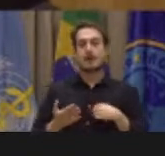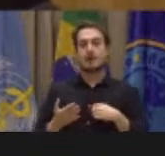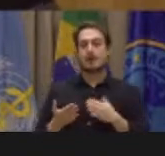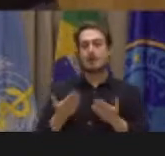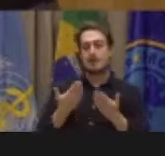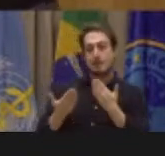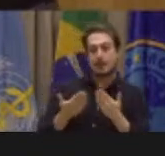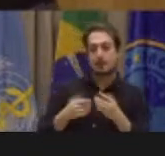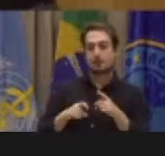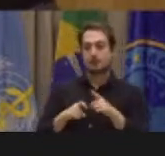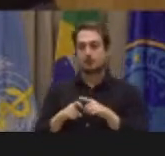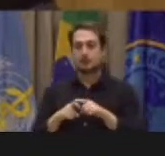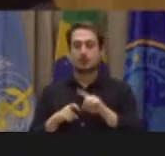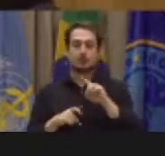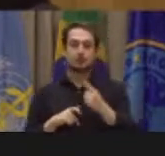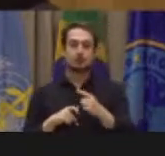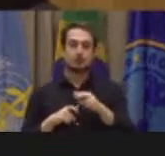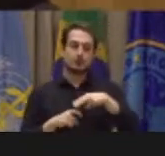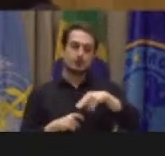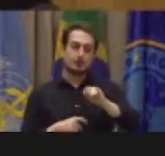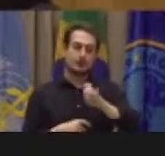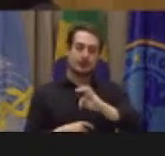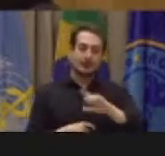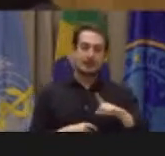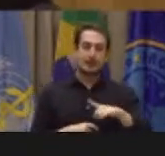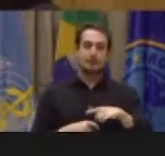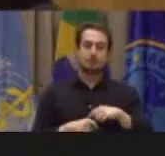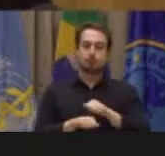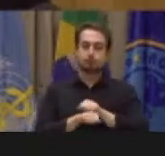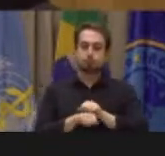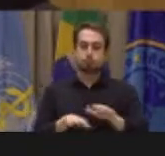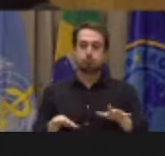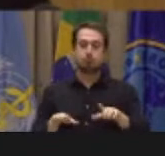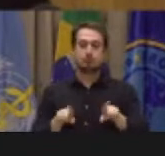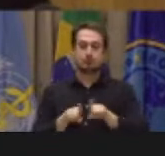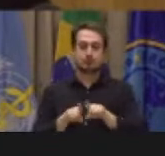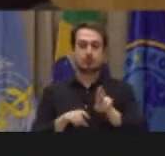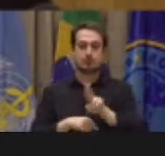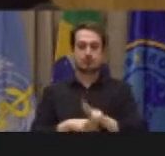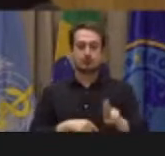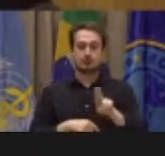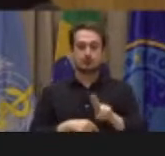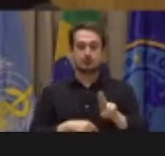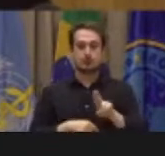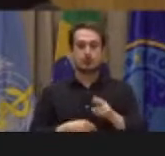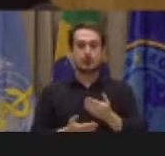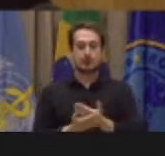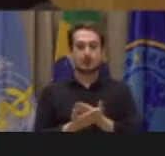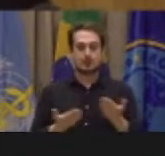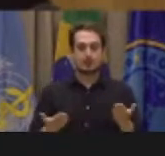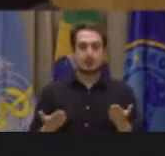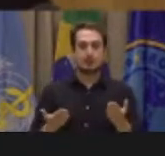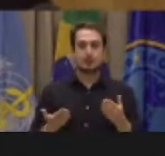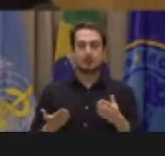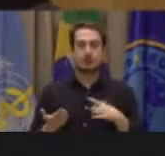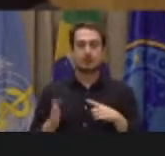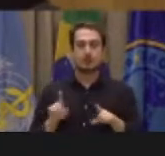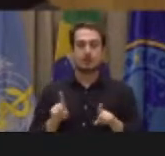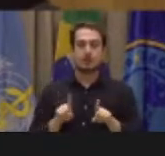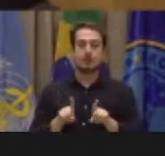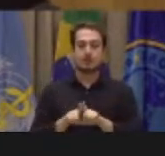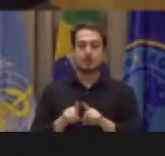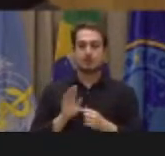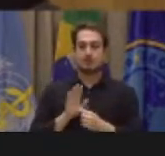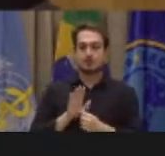the pediatrics and the psychiatrics. But this is something that is quite exploratory.